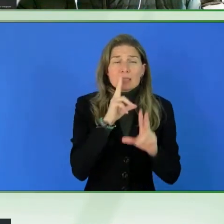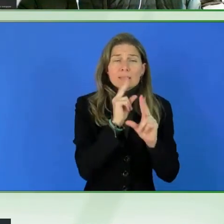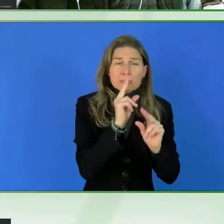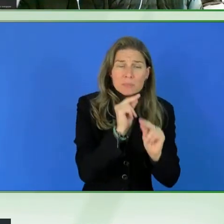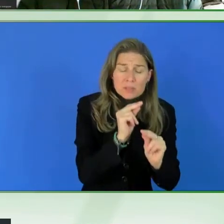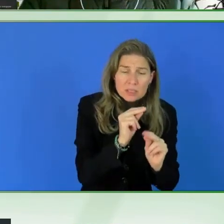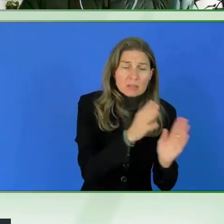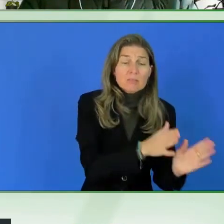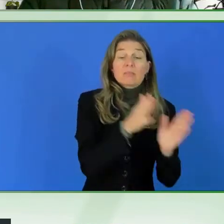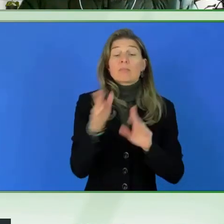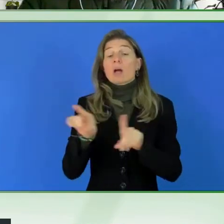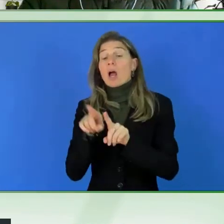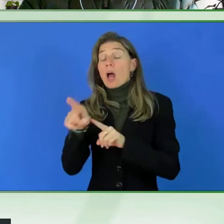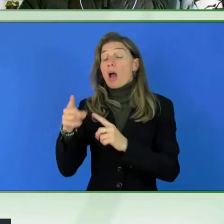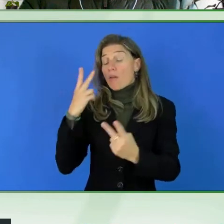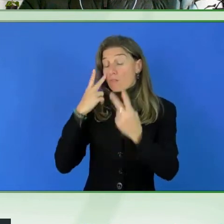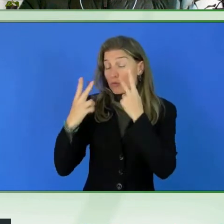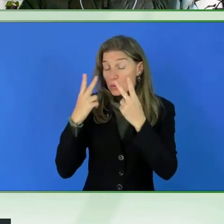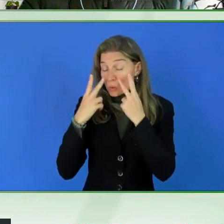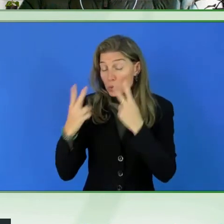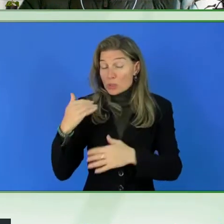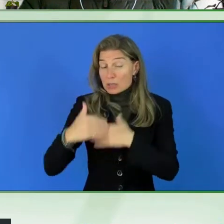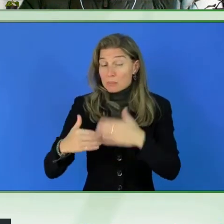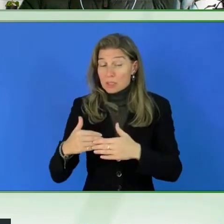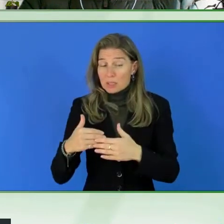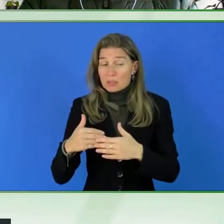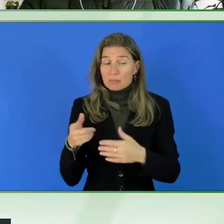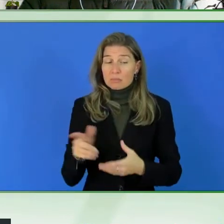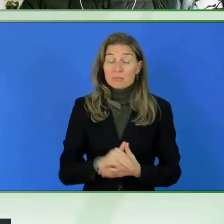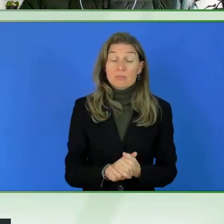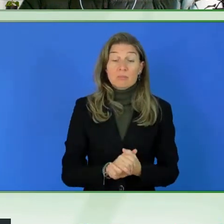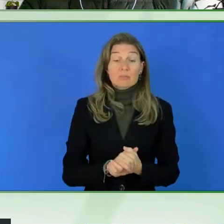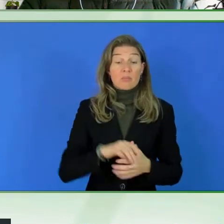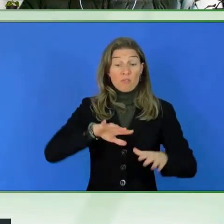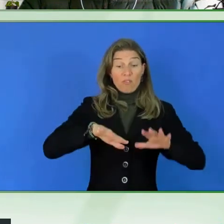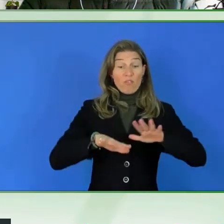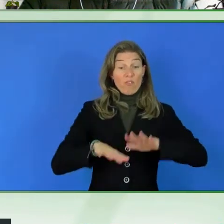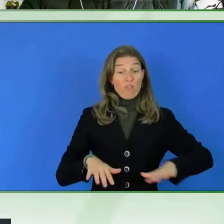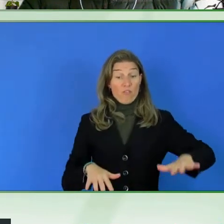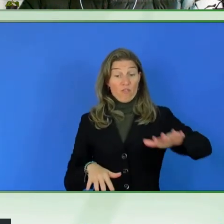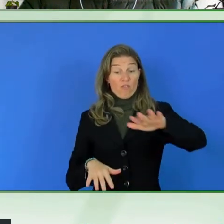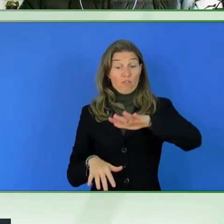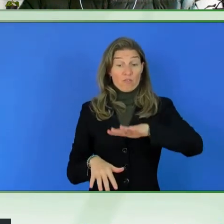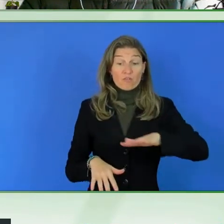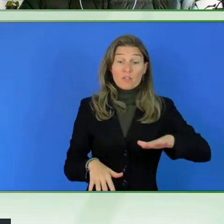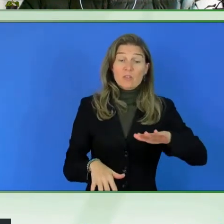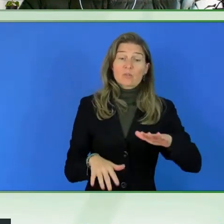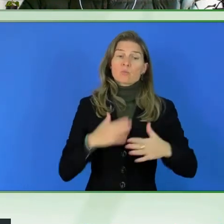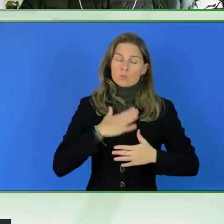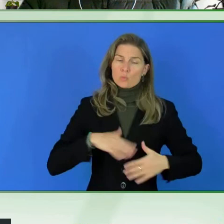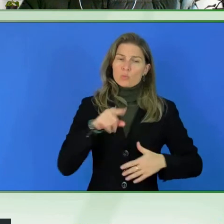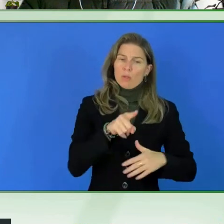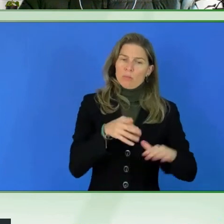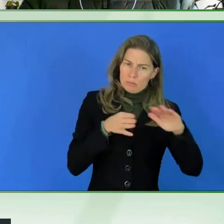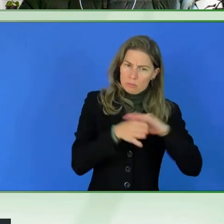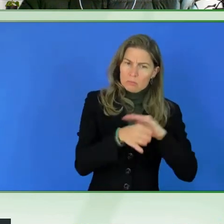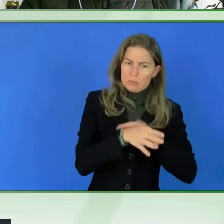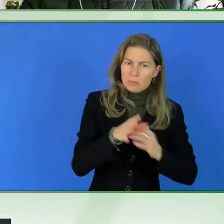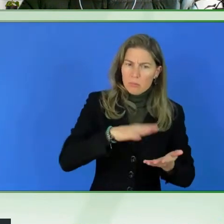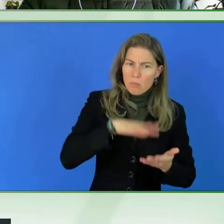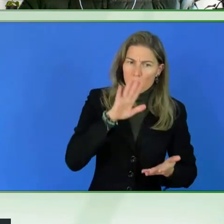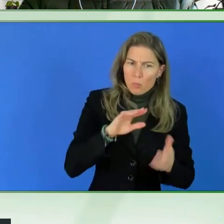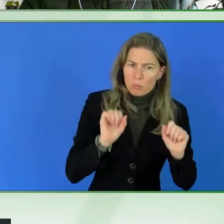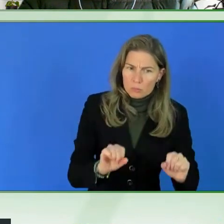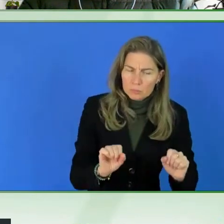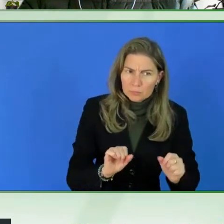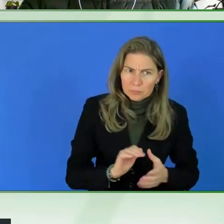We upgraded our facilities for more accessible environment and standardized the processes for overall